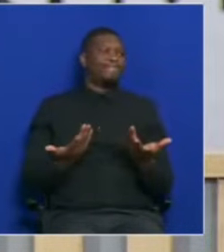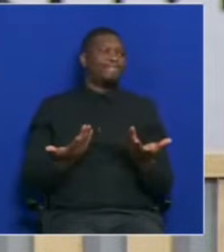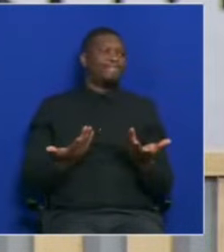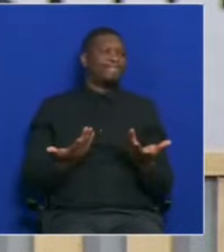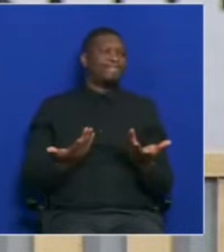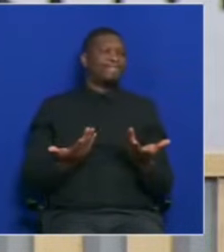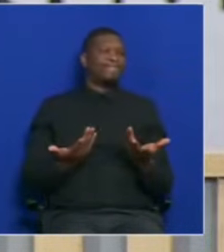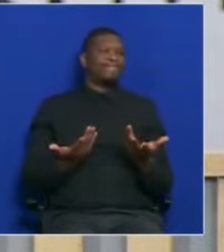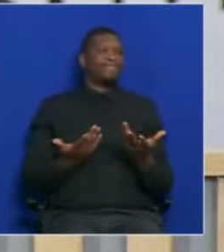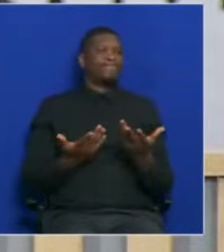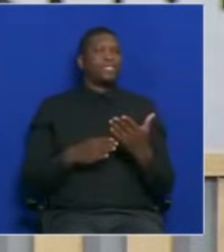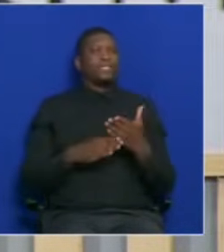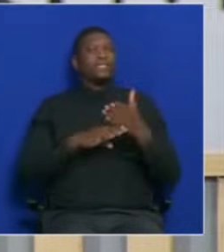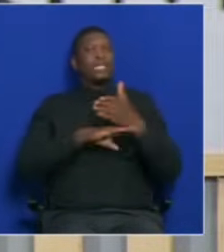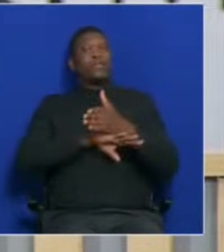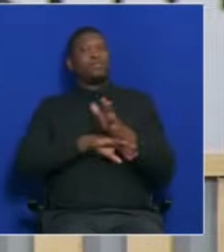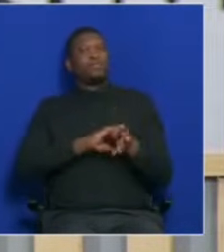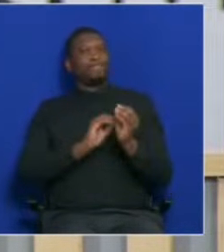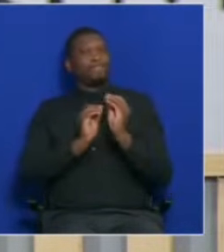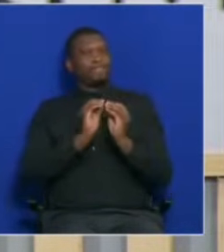interventions much earlier.